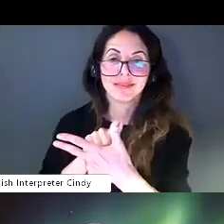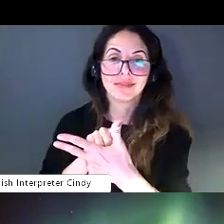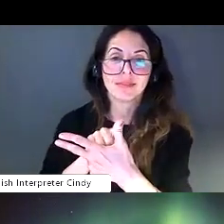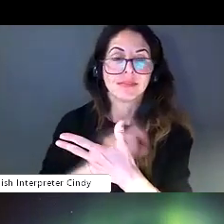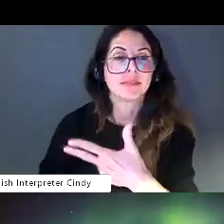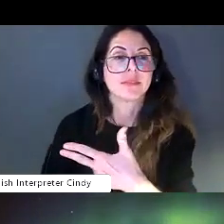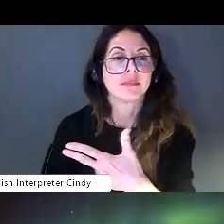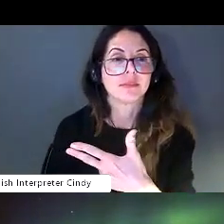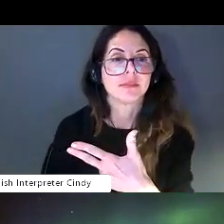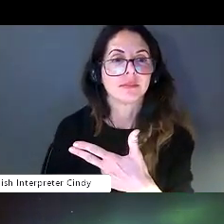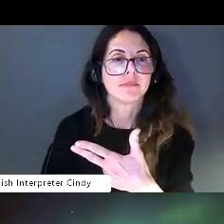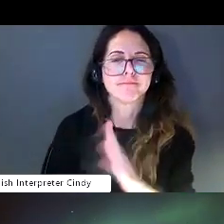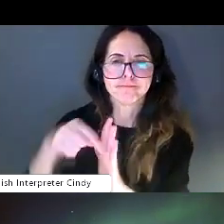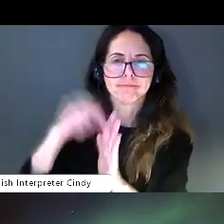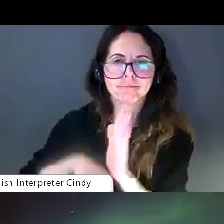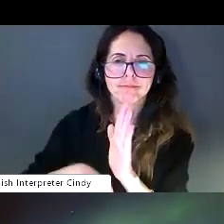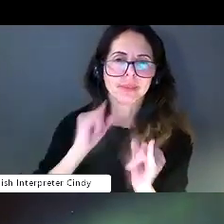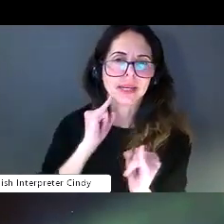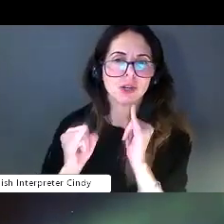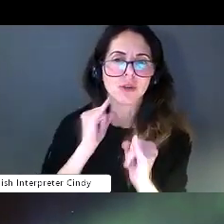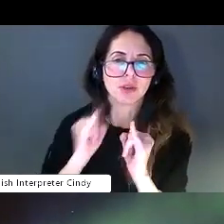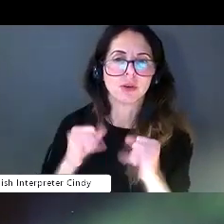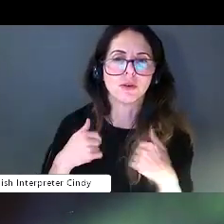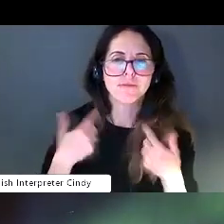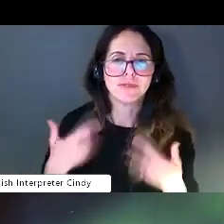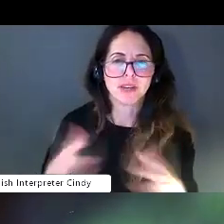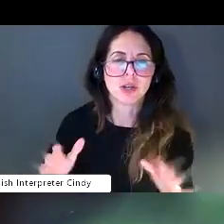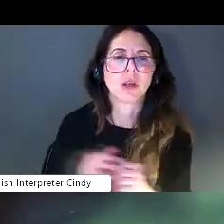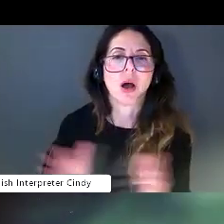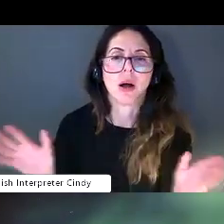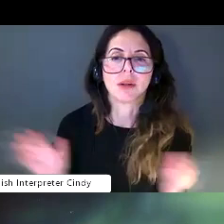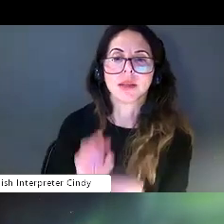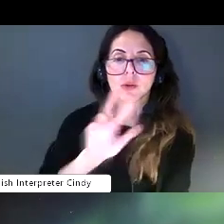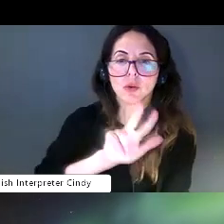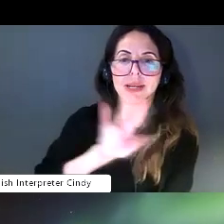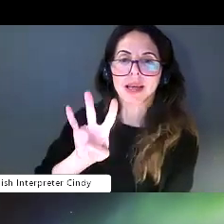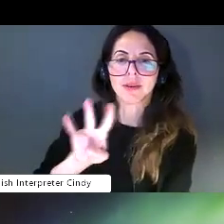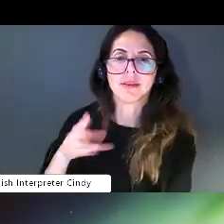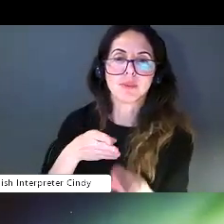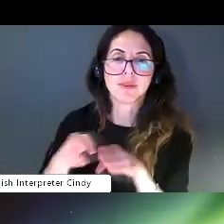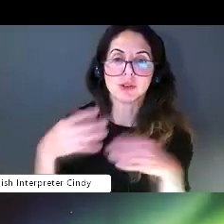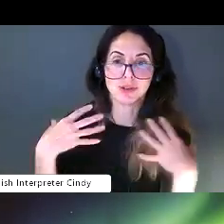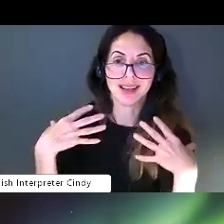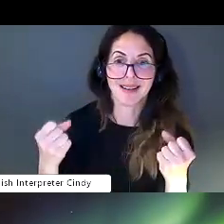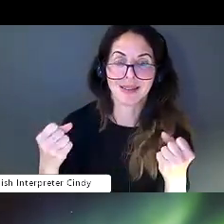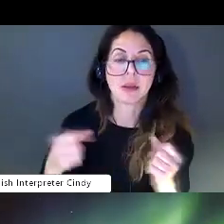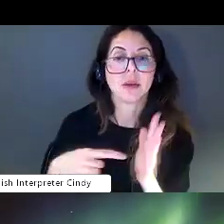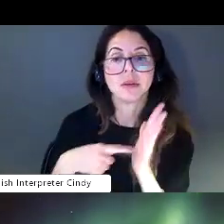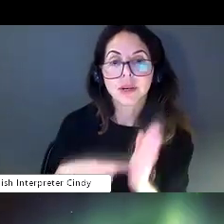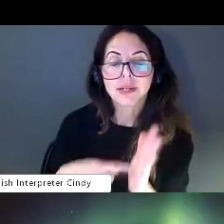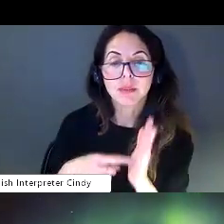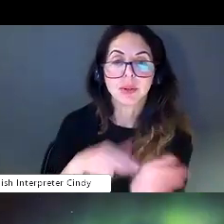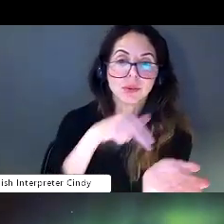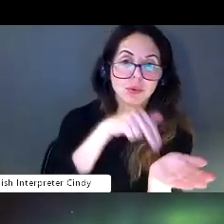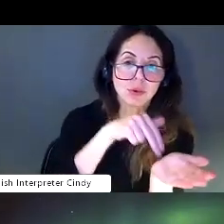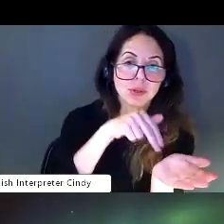a pretty detailed interview that I did with 37 health professionals. These professionals included